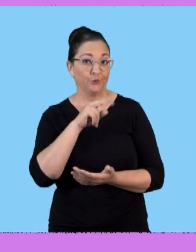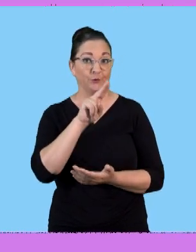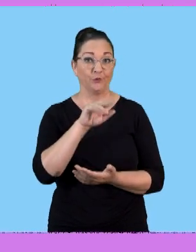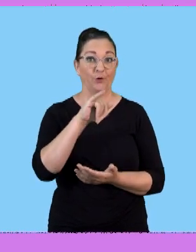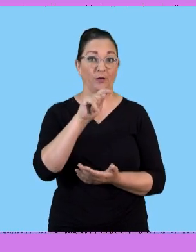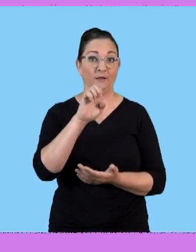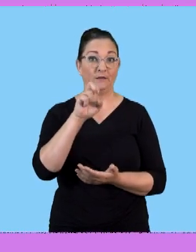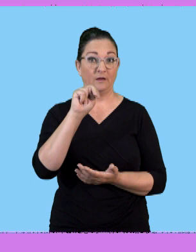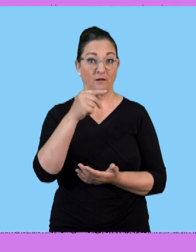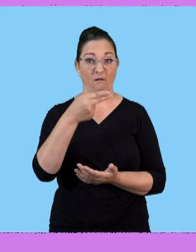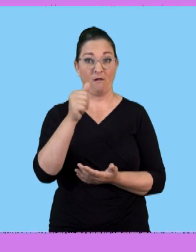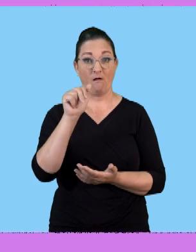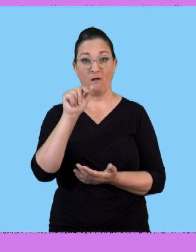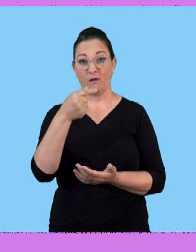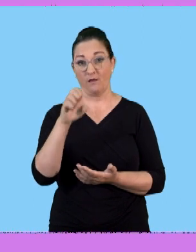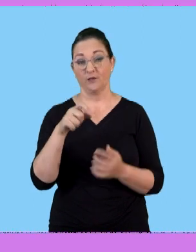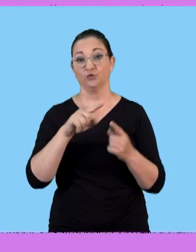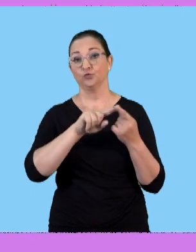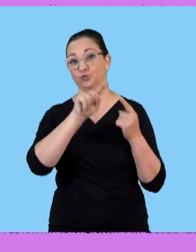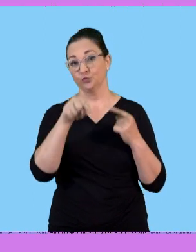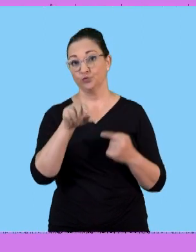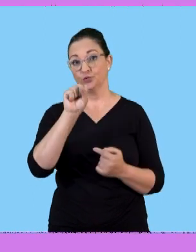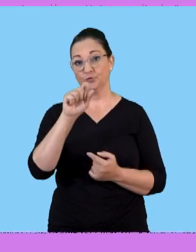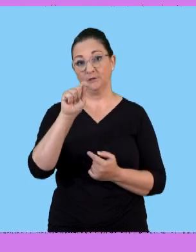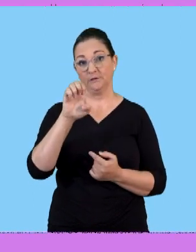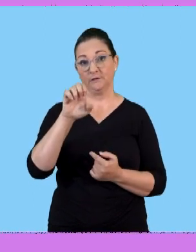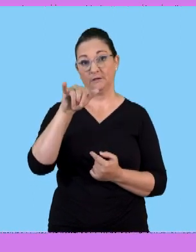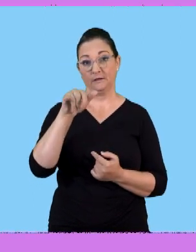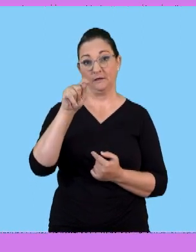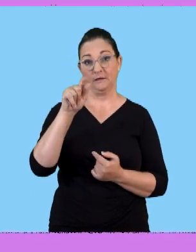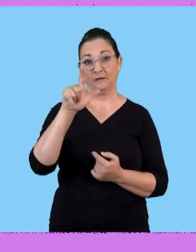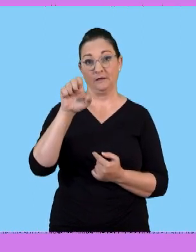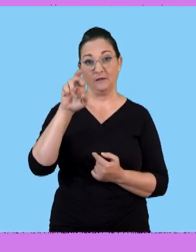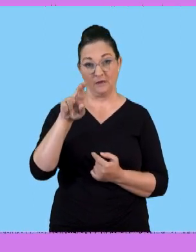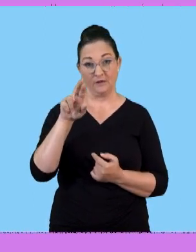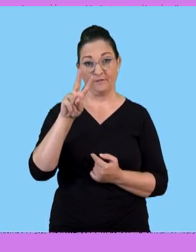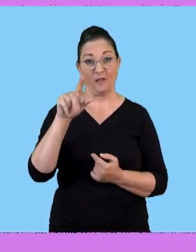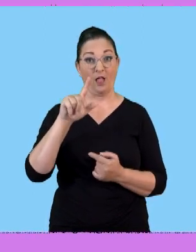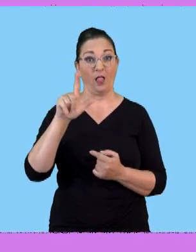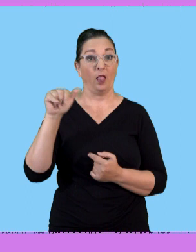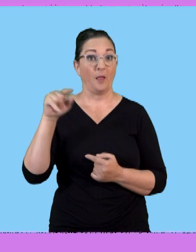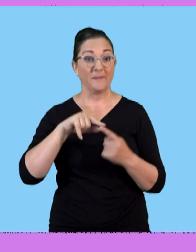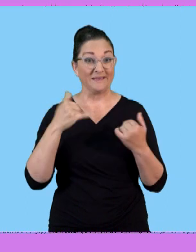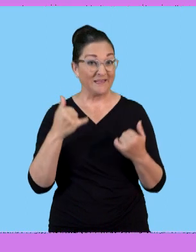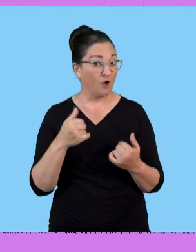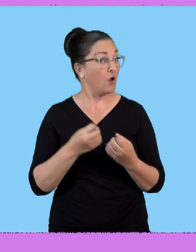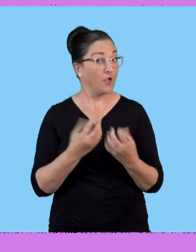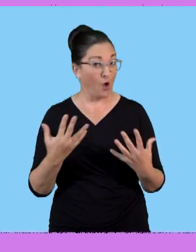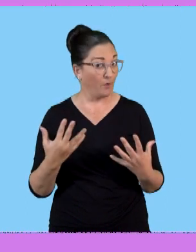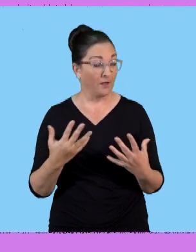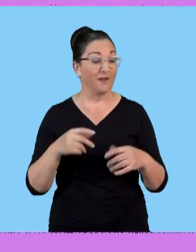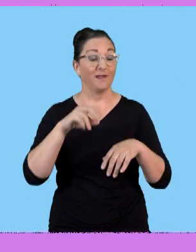Uitenhage to Stadlerville. Okay, write down the names, not how many, the names of the